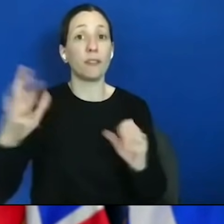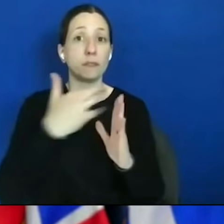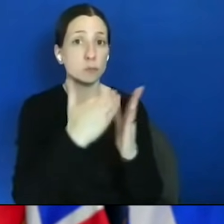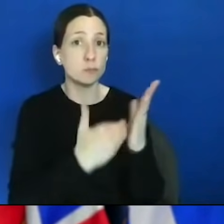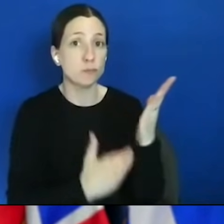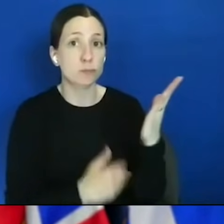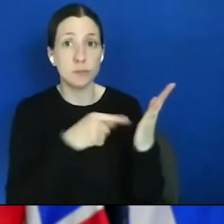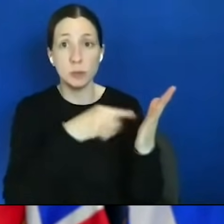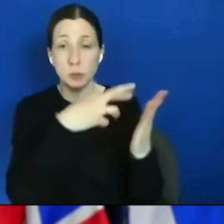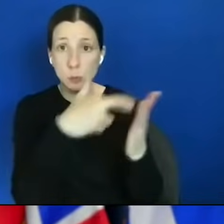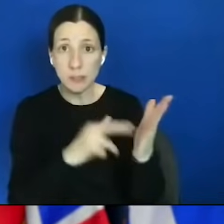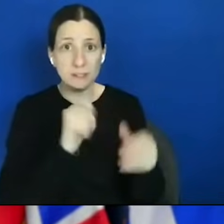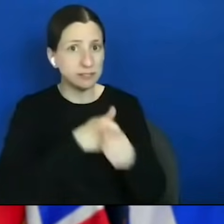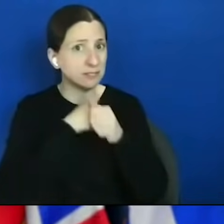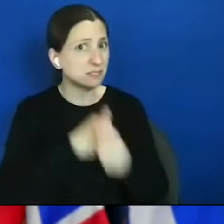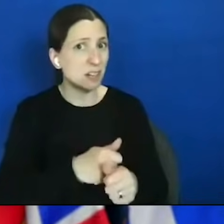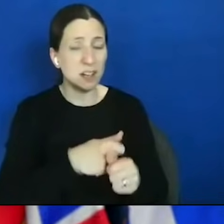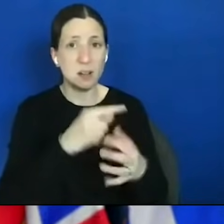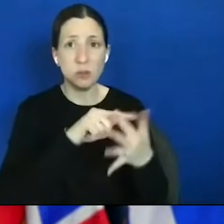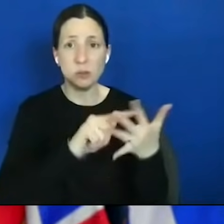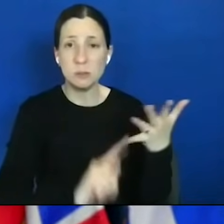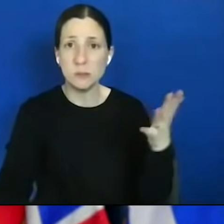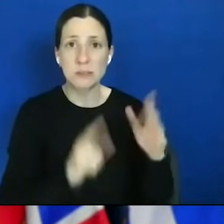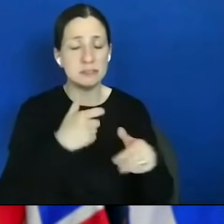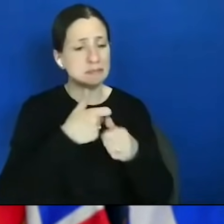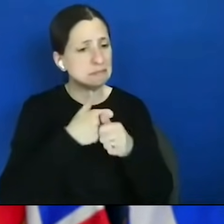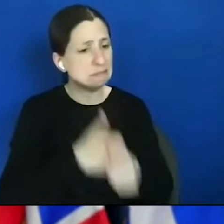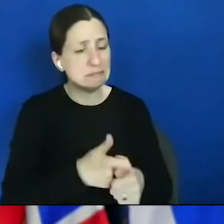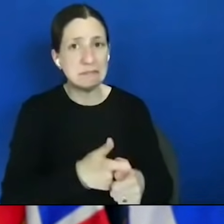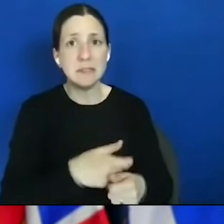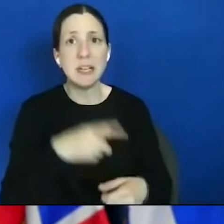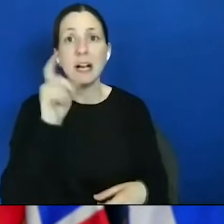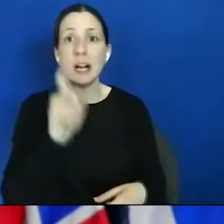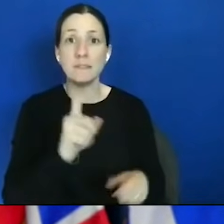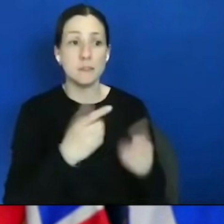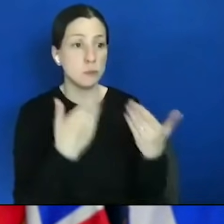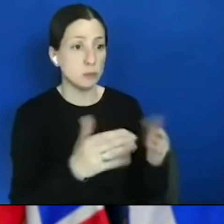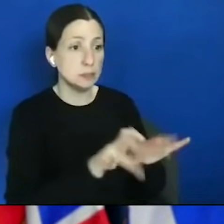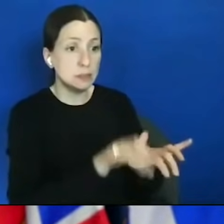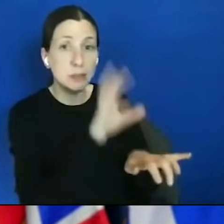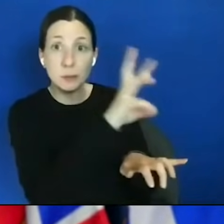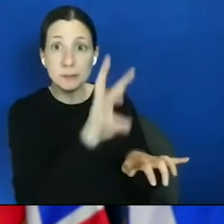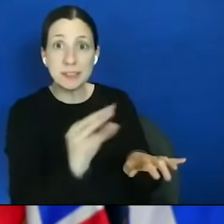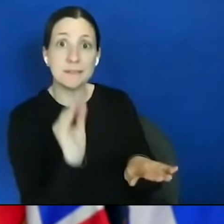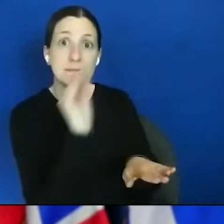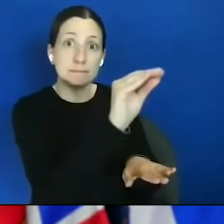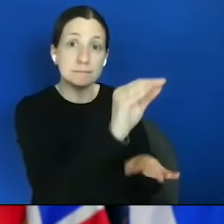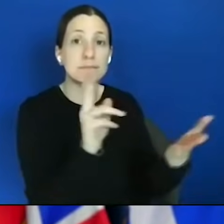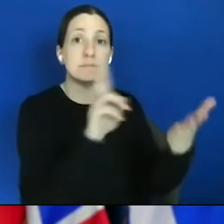public health orders diligently. We must continue to register for our vaccination.